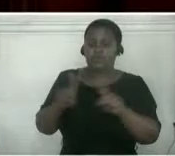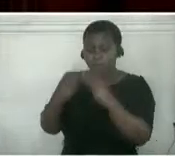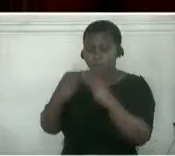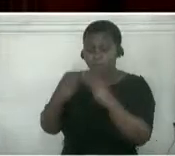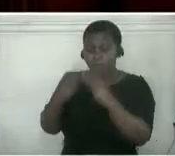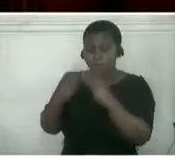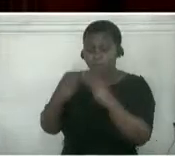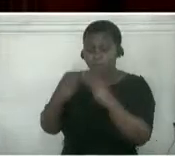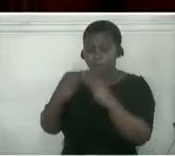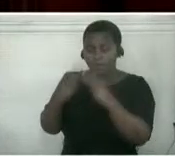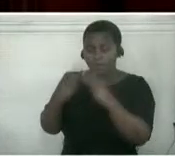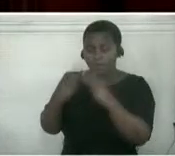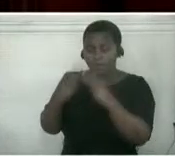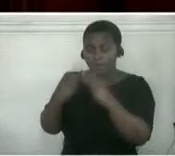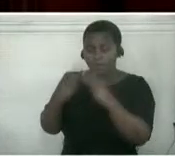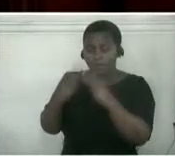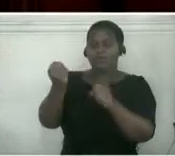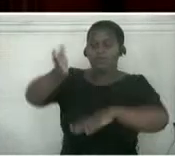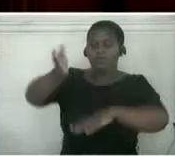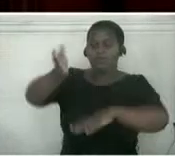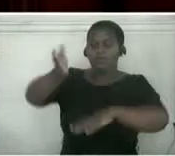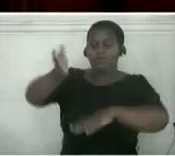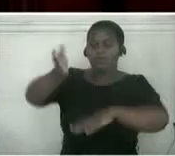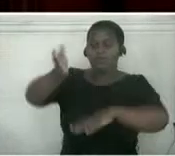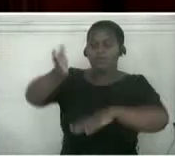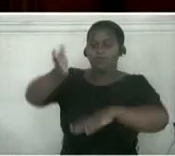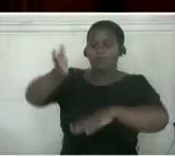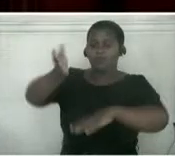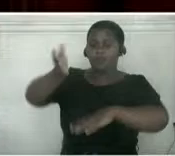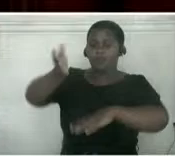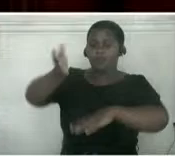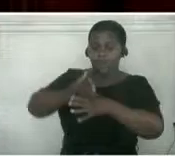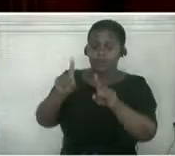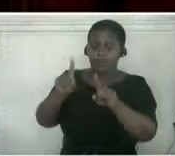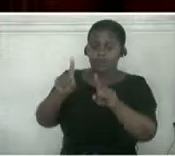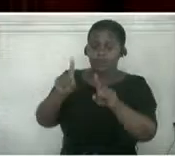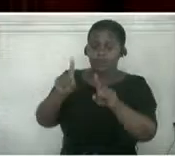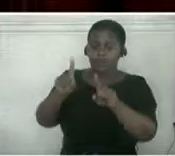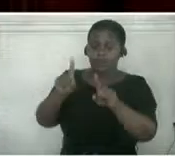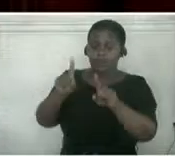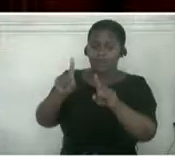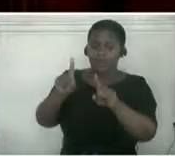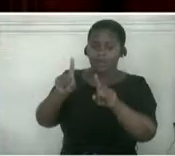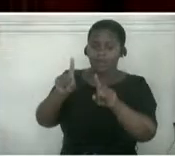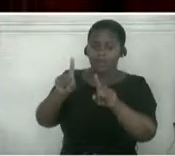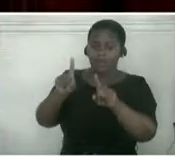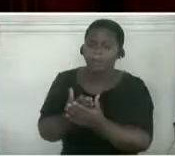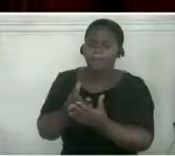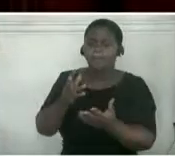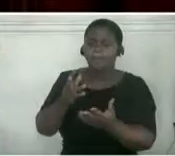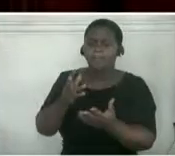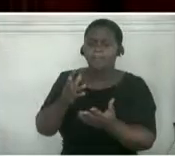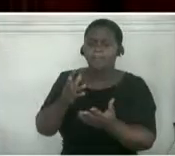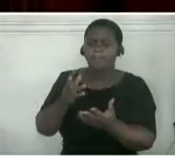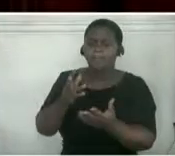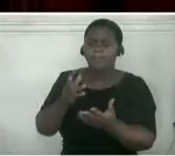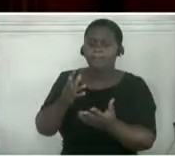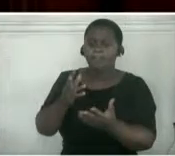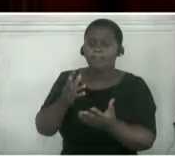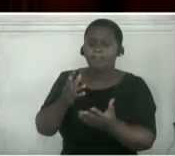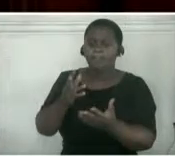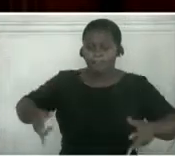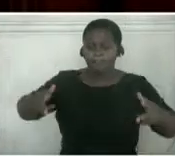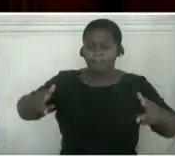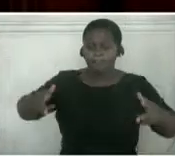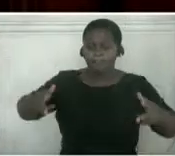manufacturing more effective and competitive, rail investment should center